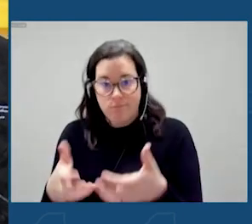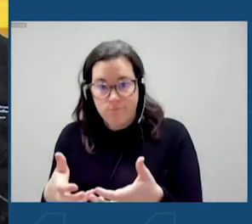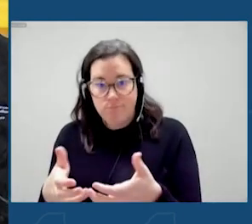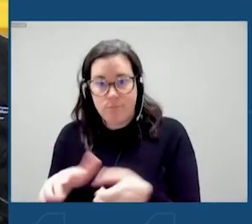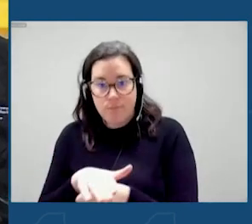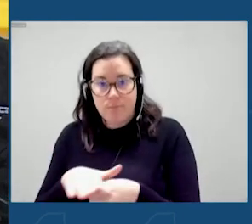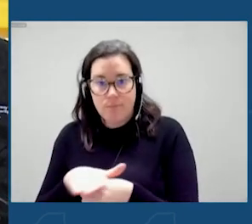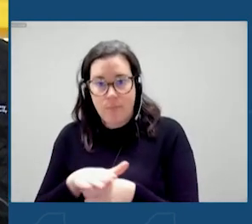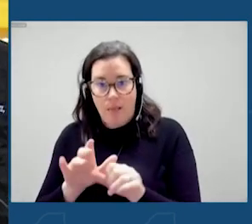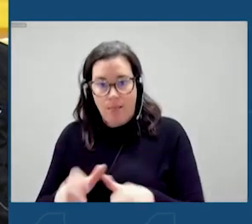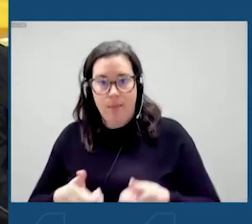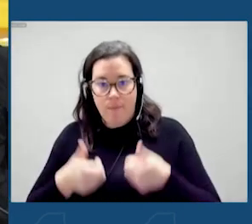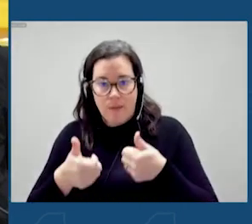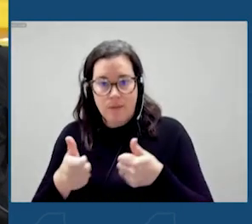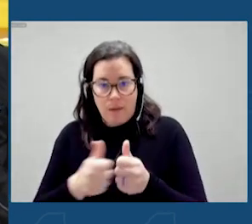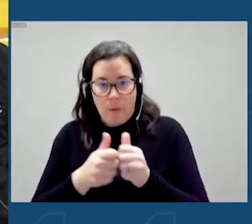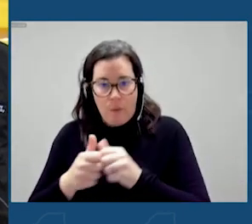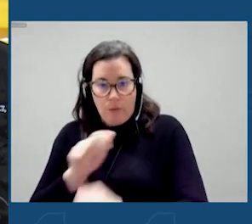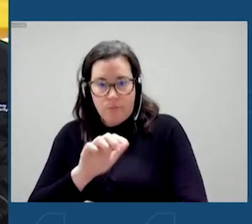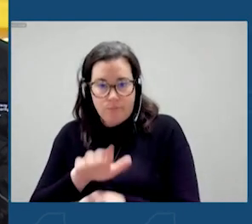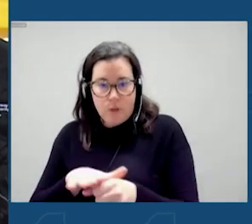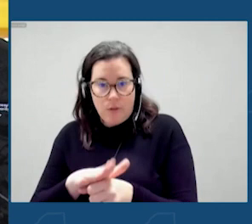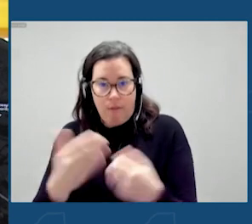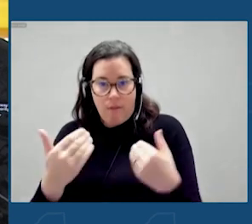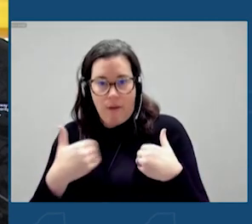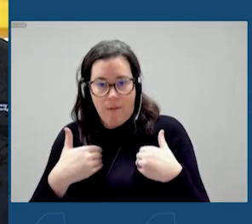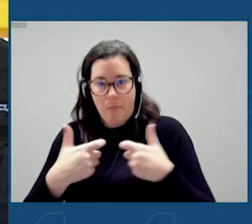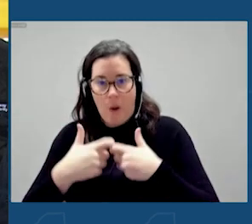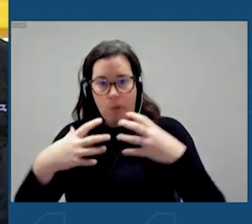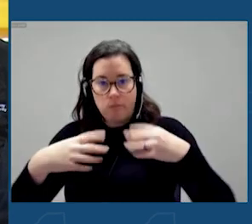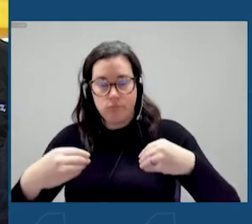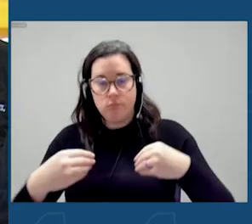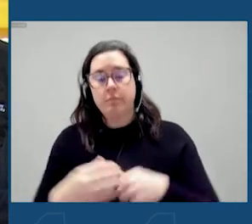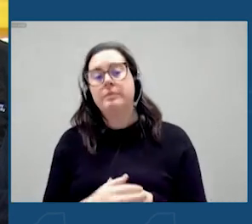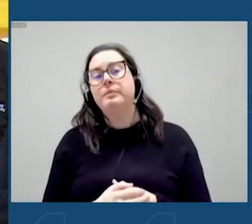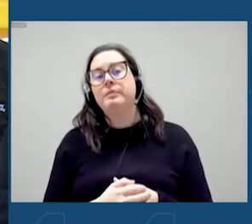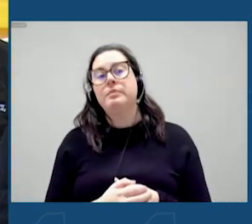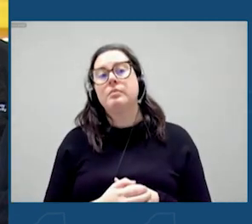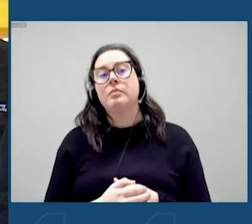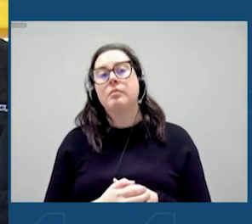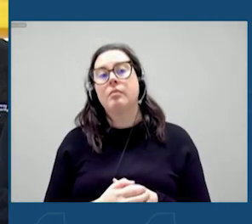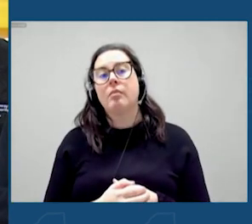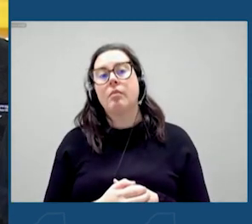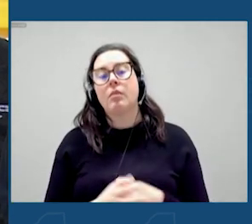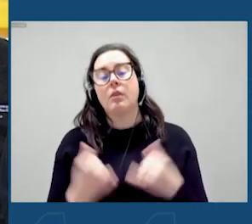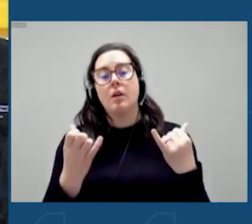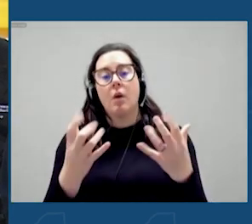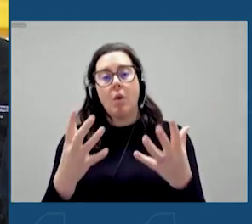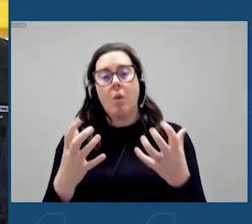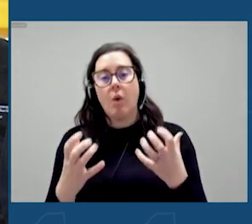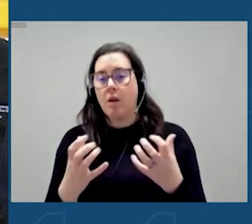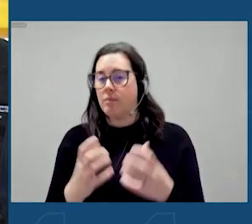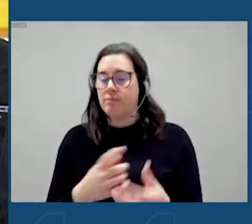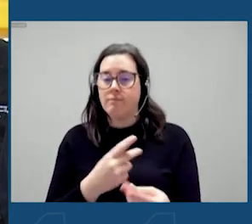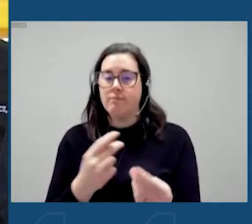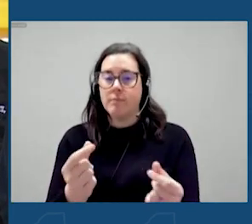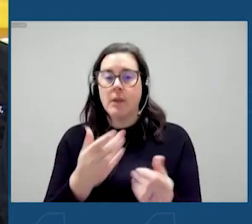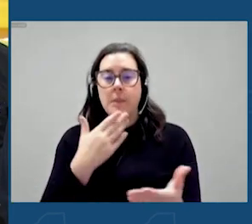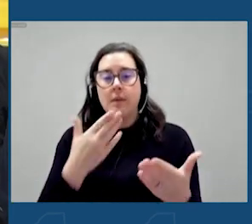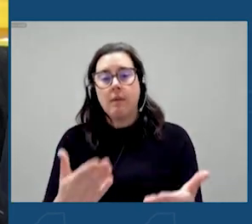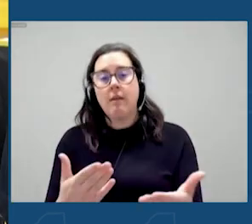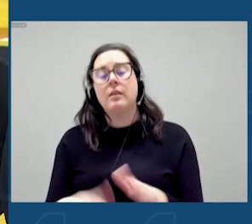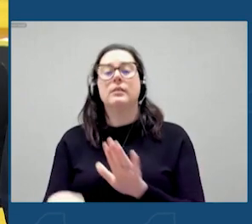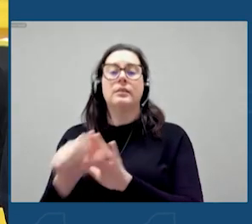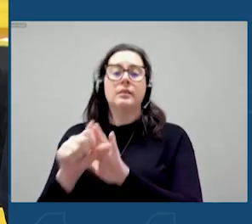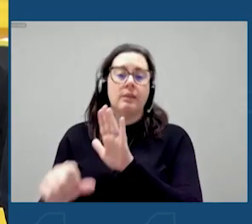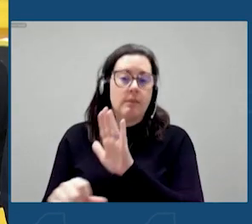power. I also want to take a second to thank state employees, county employees, city